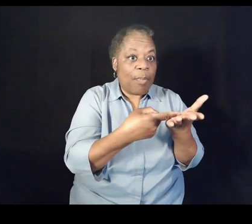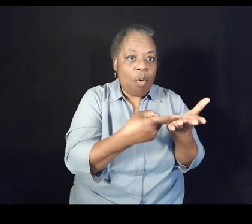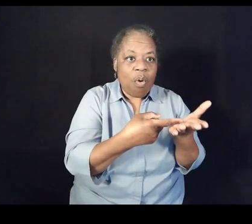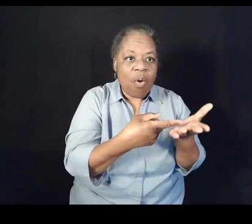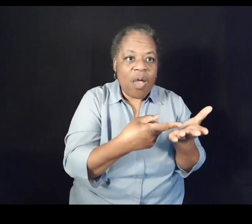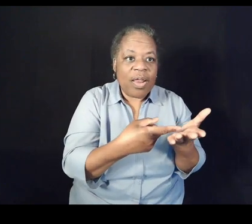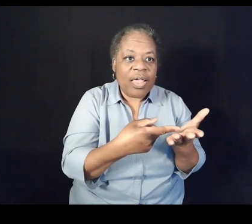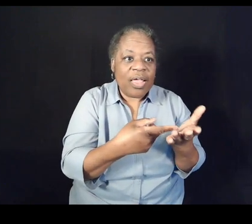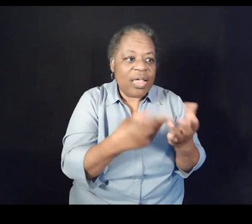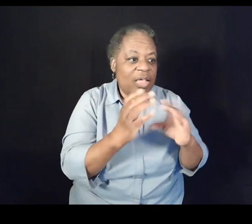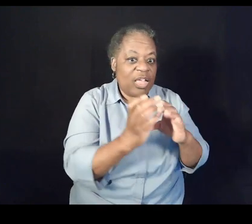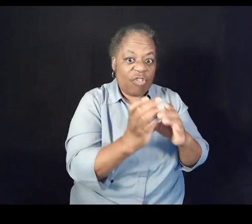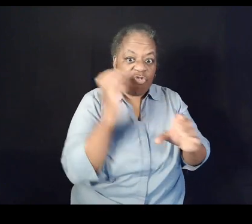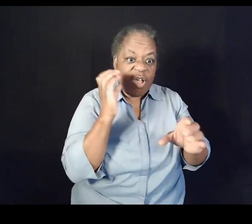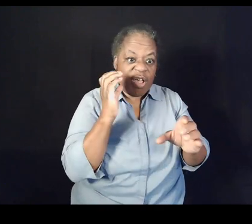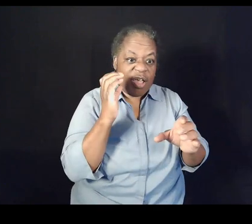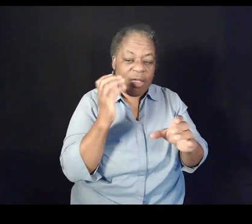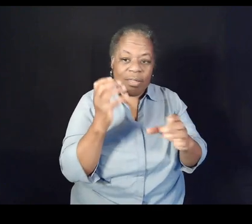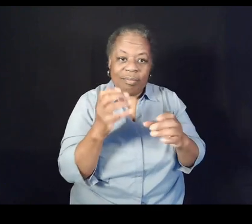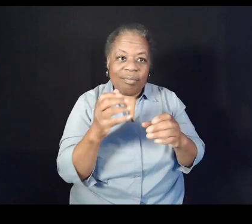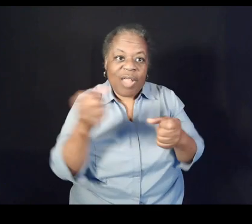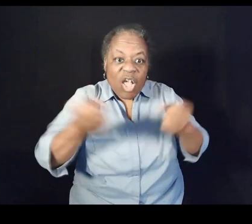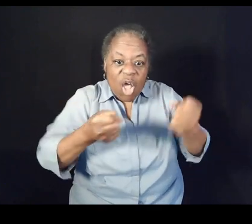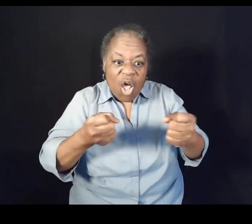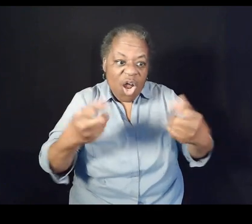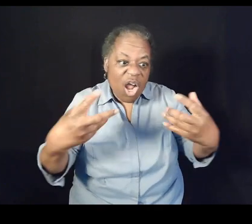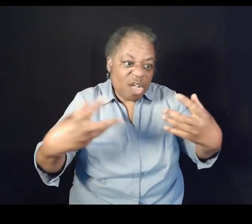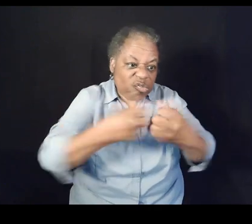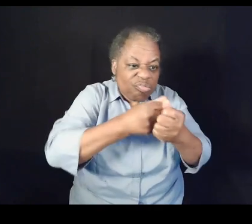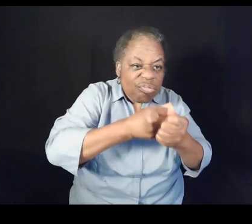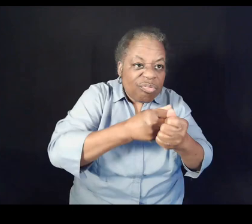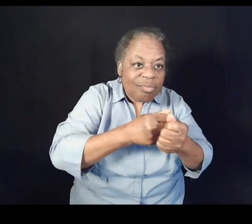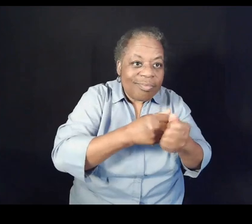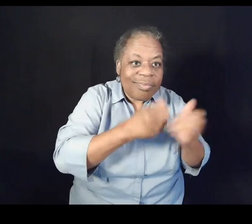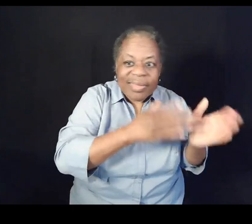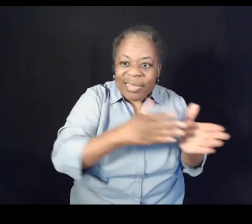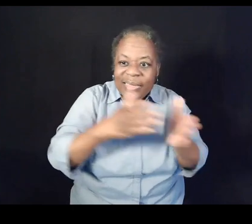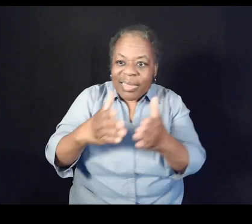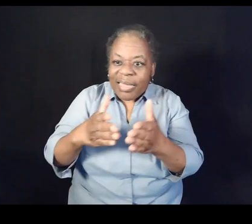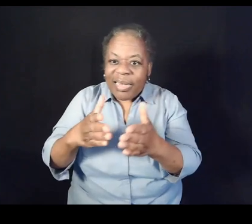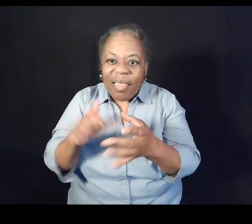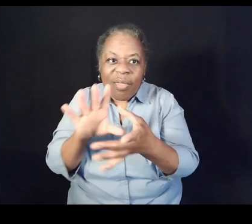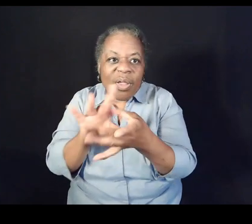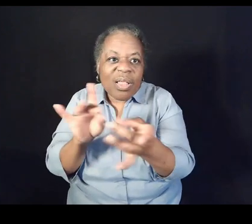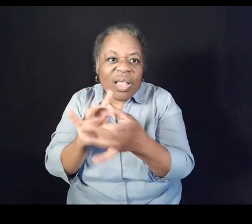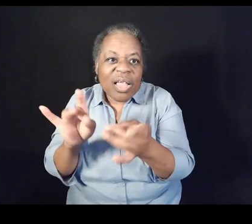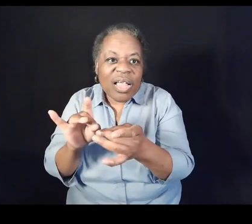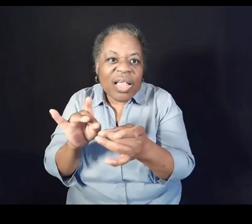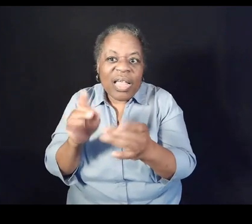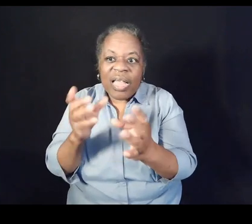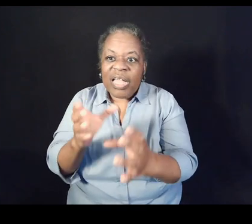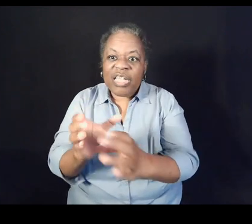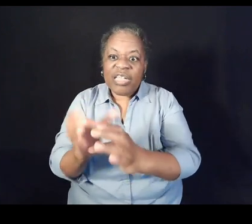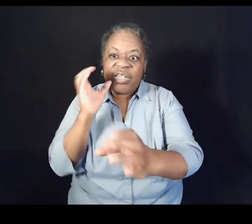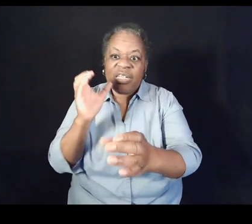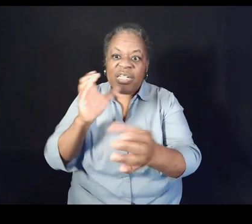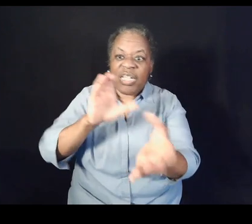truck and a car. According to another, it was actually a tractor trailer that overturned on the entrance ramp to